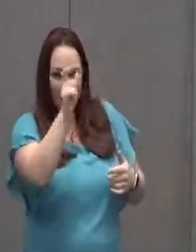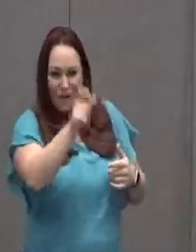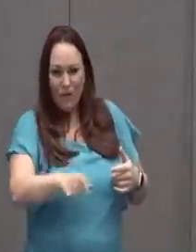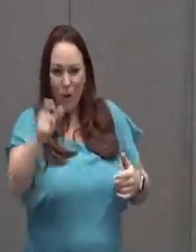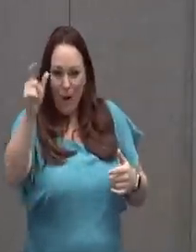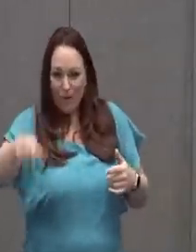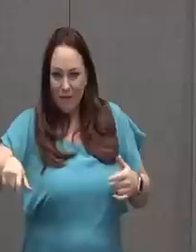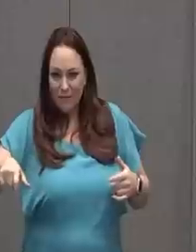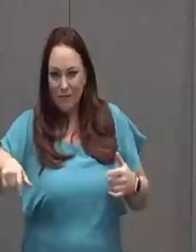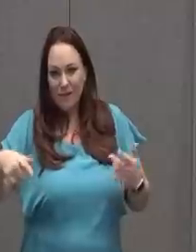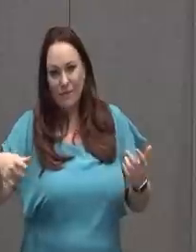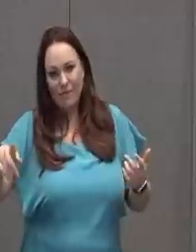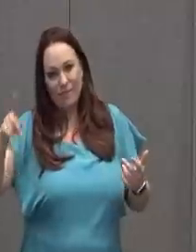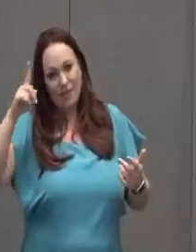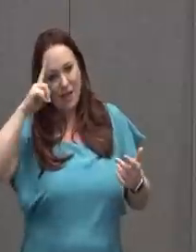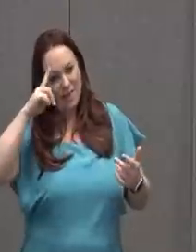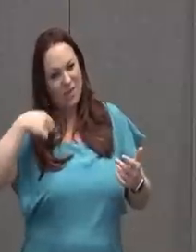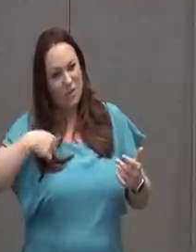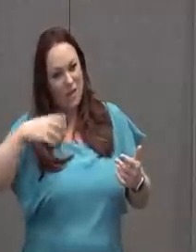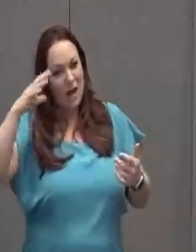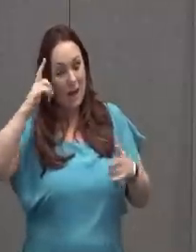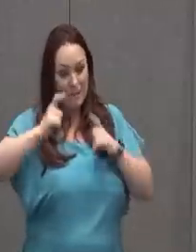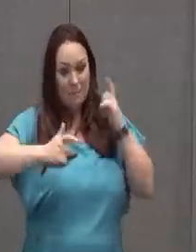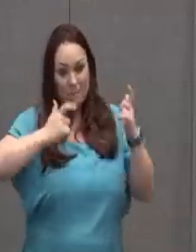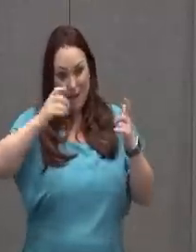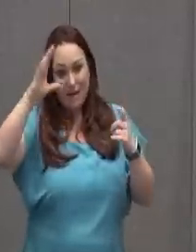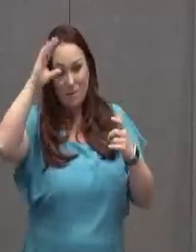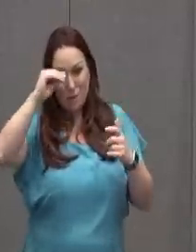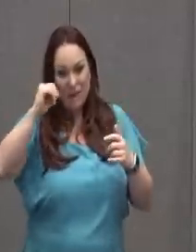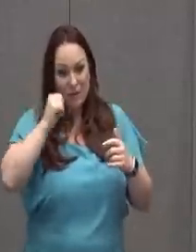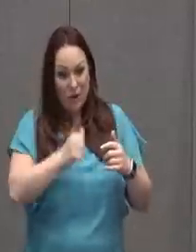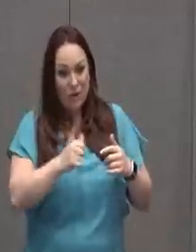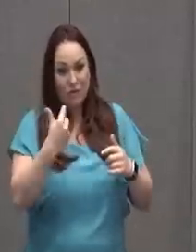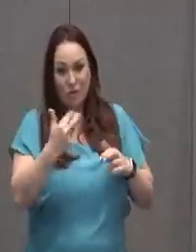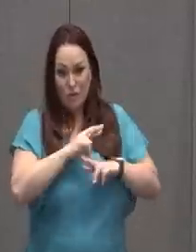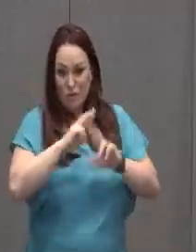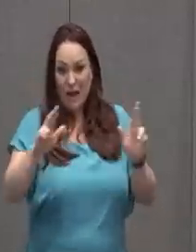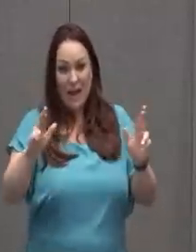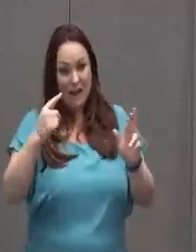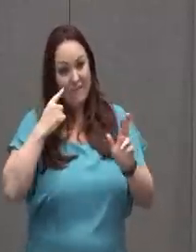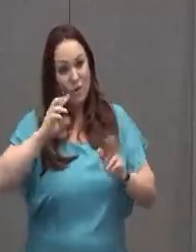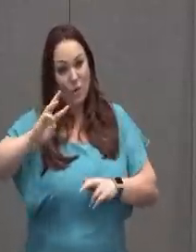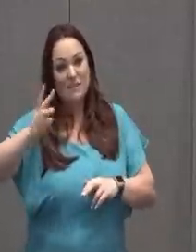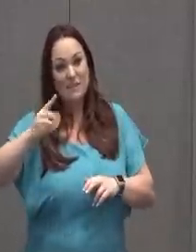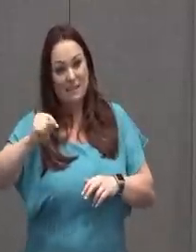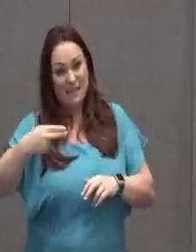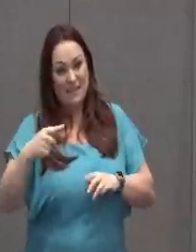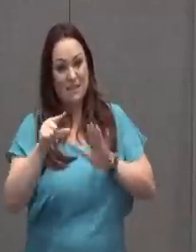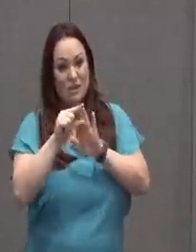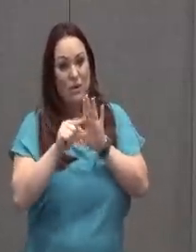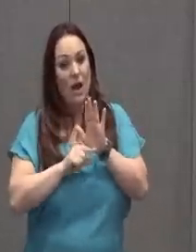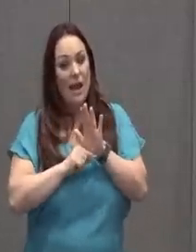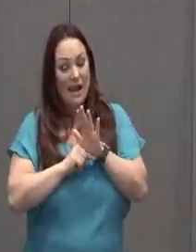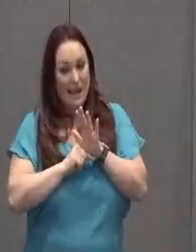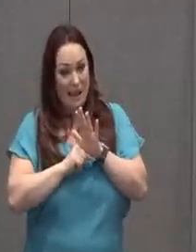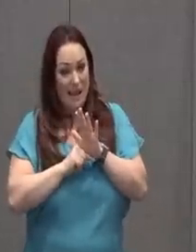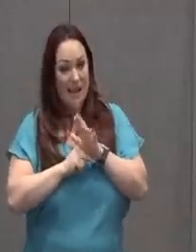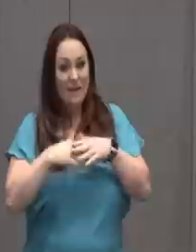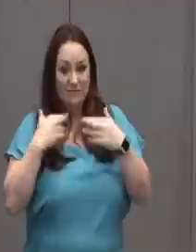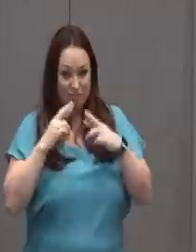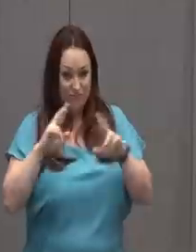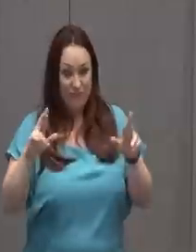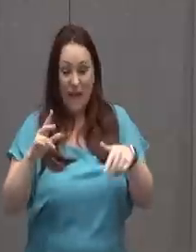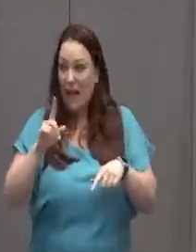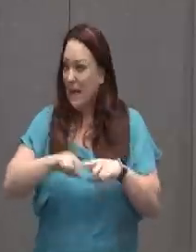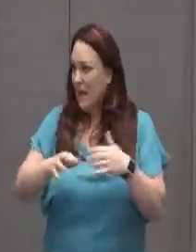and girls almost ready for sixth grade. So three column notes, here we come. Wow. I can't wait to learn how you do those. I'm super